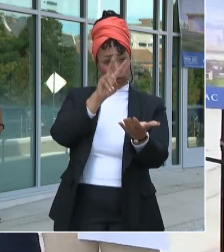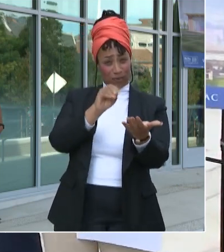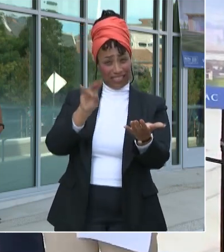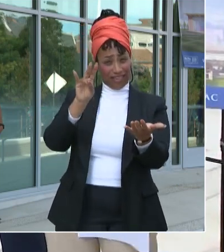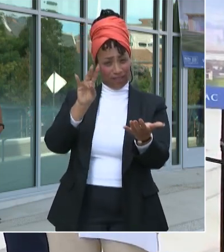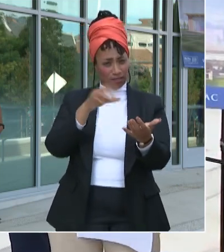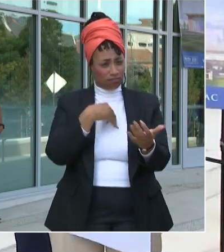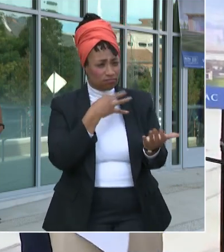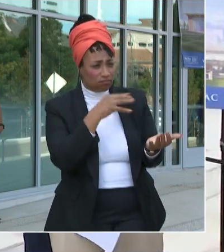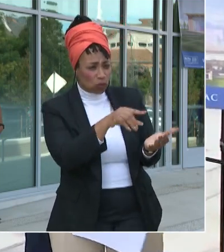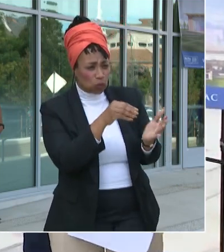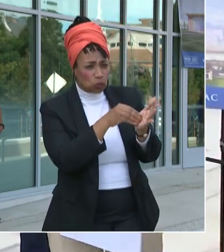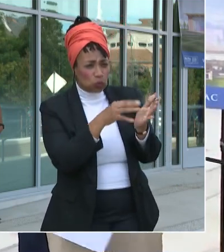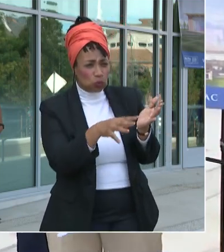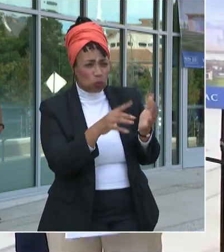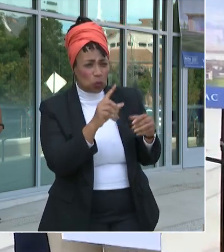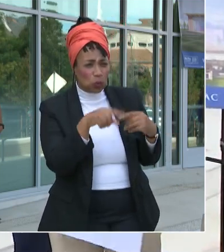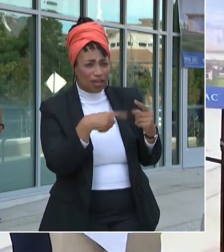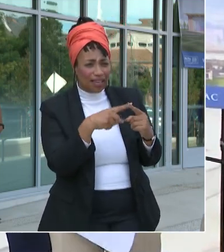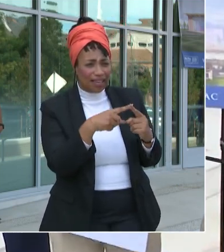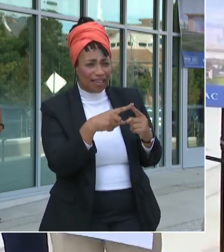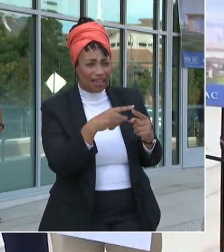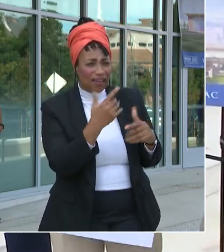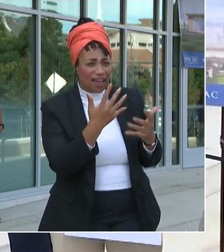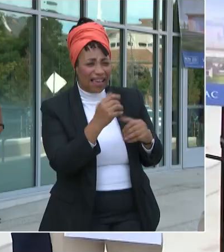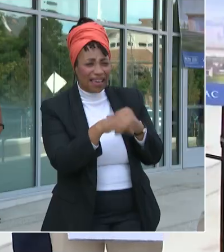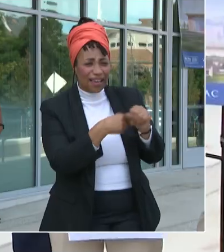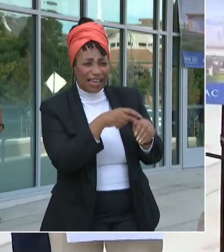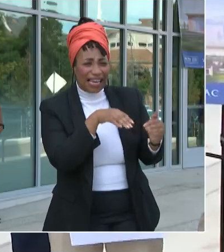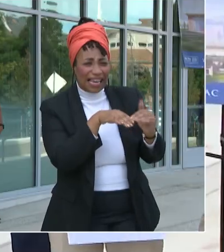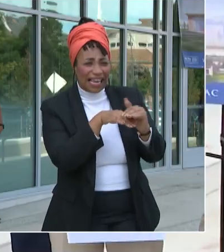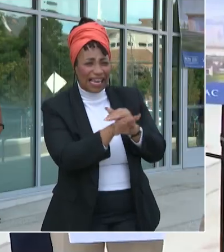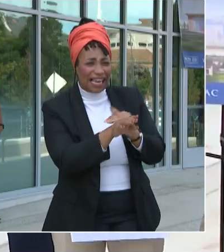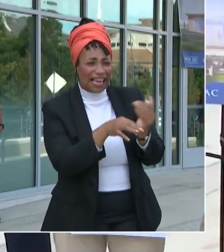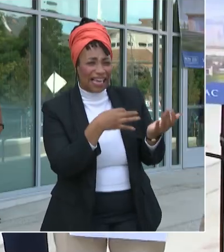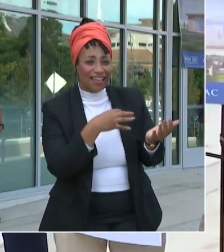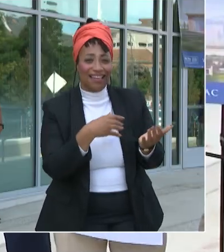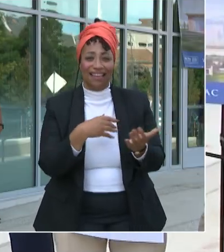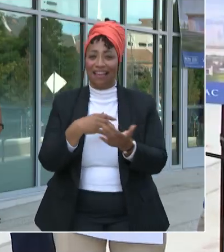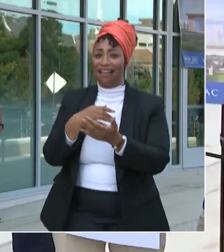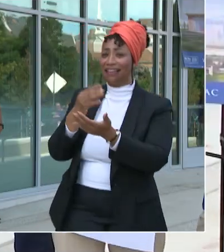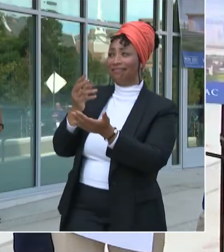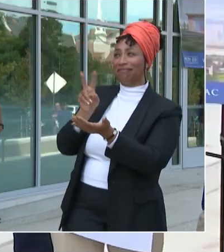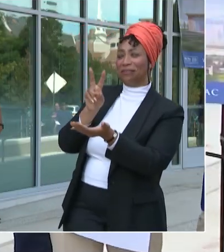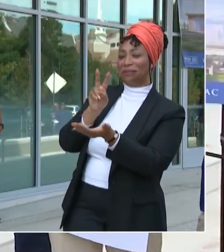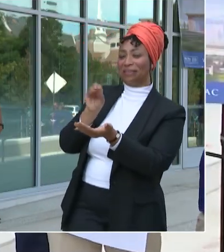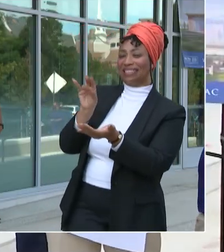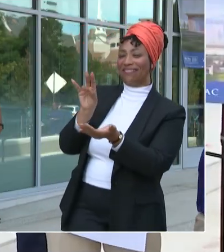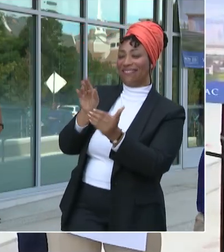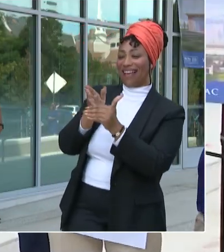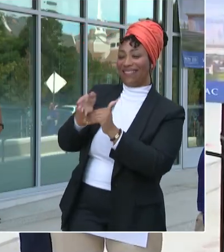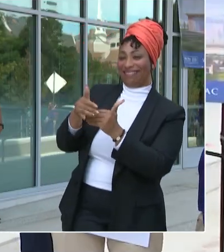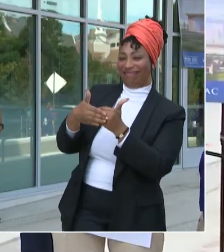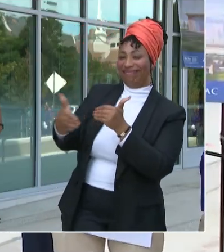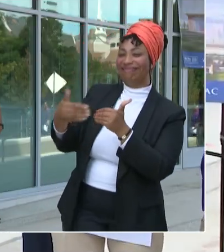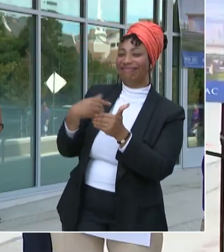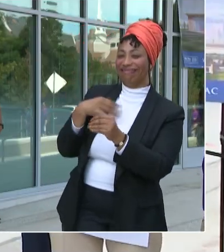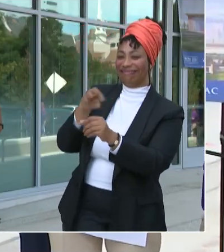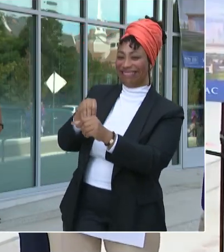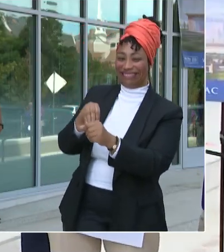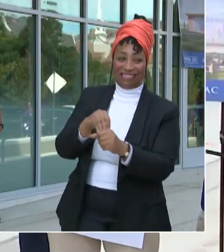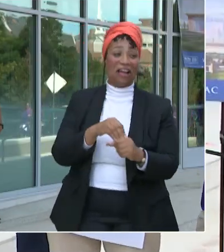right? So long before you thought about coming to Truesdell, we've been thinking about how we